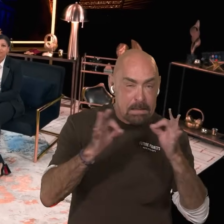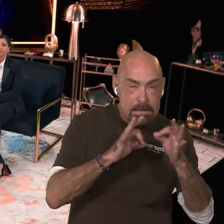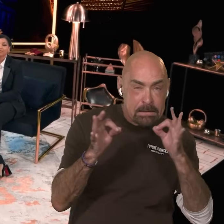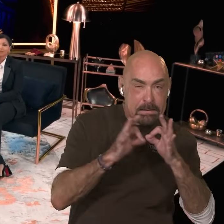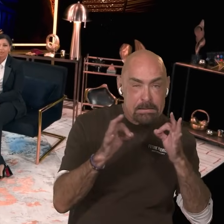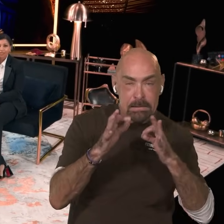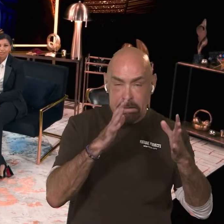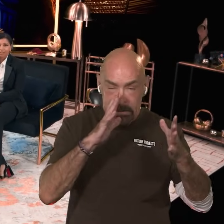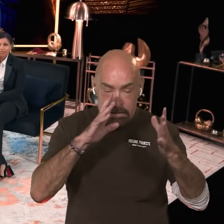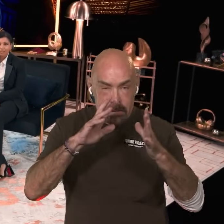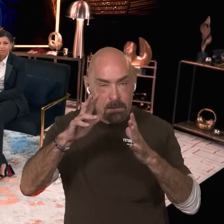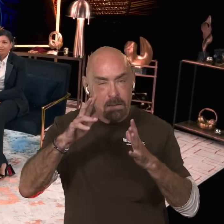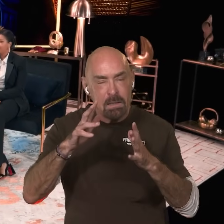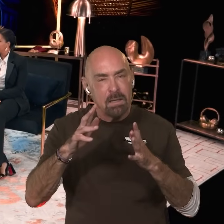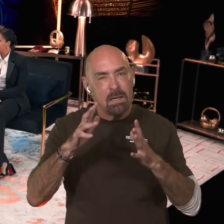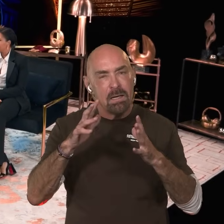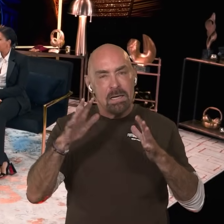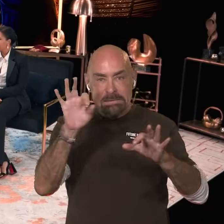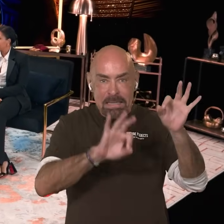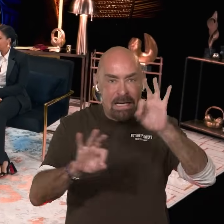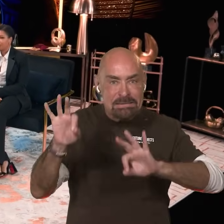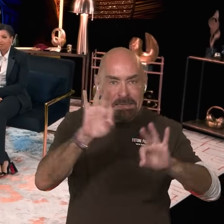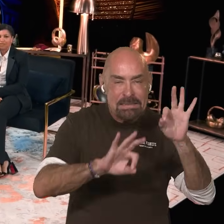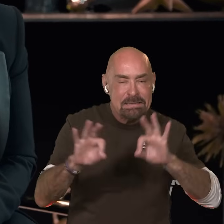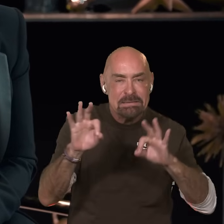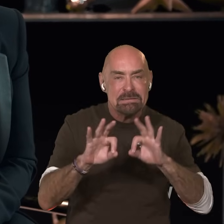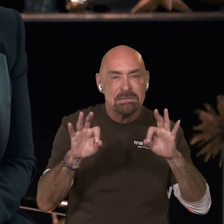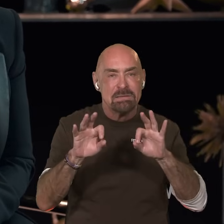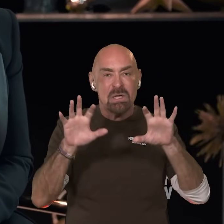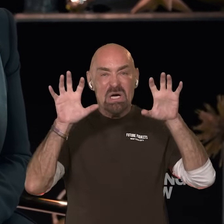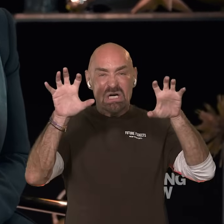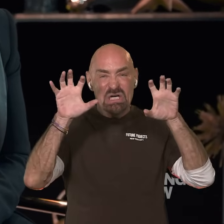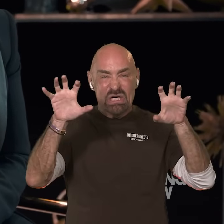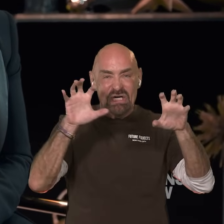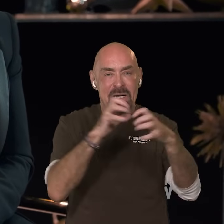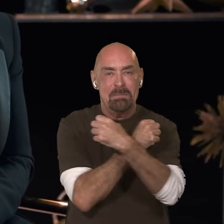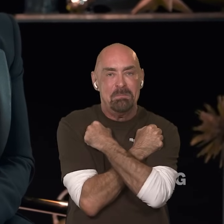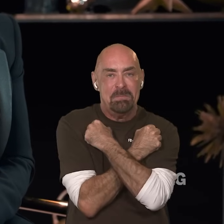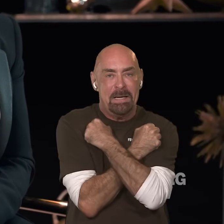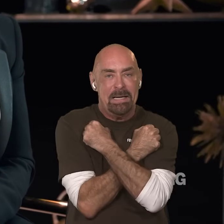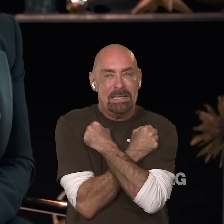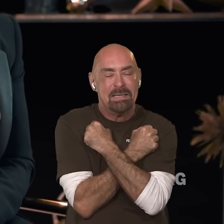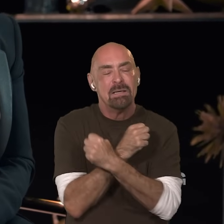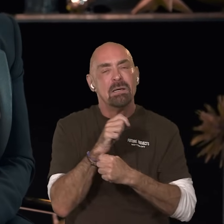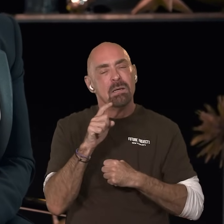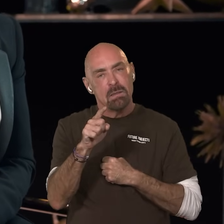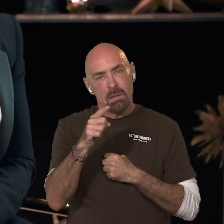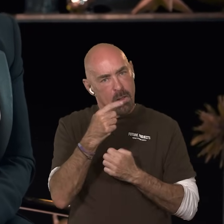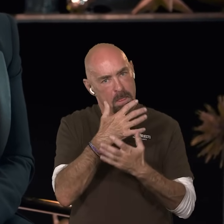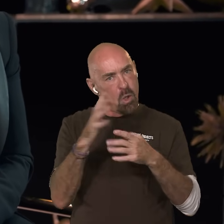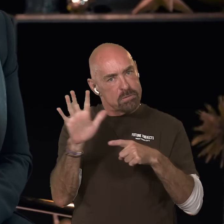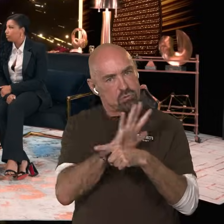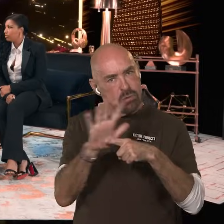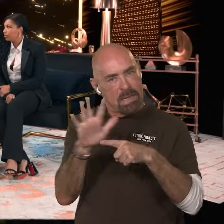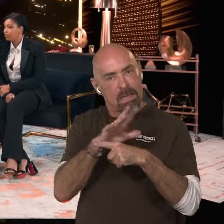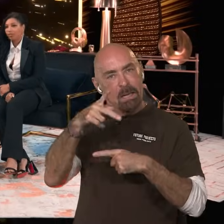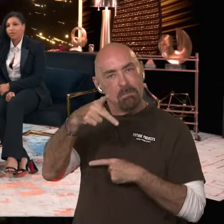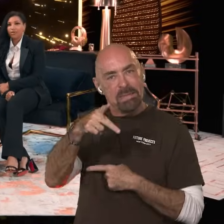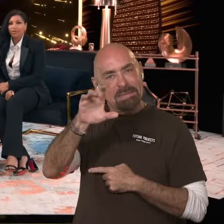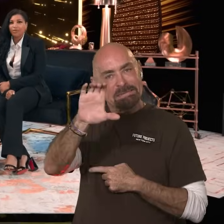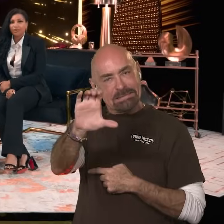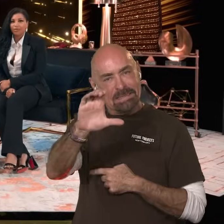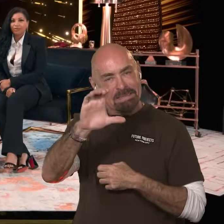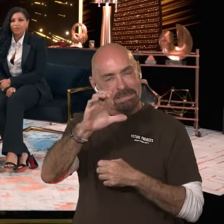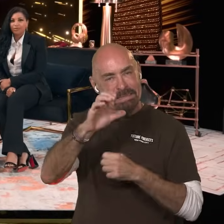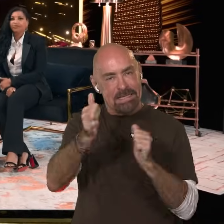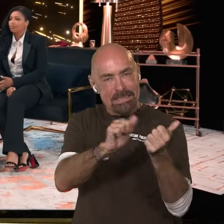Stealth, tactics, a ragtag group of scientists, and a werebear. What a great world premiere trailer. And speaking of trailers, Mika, we've had a ton of them